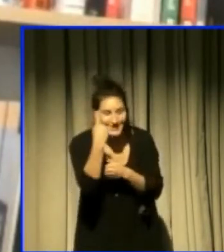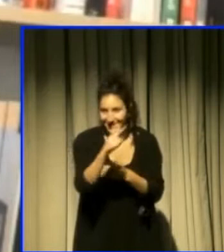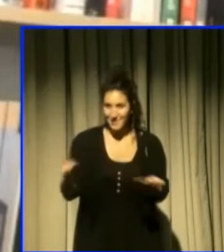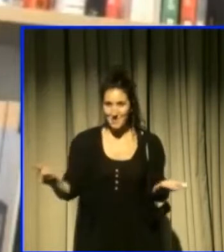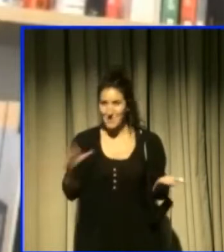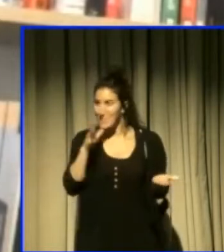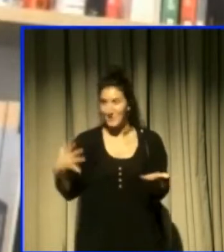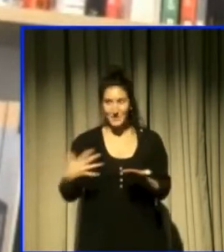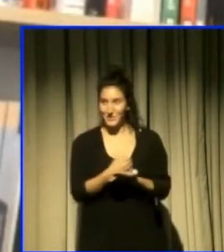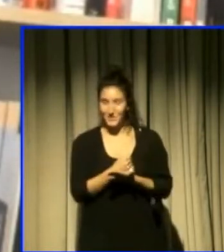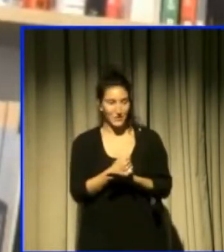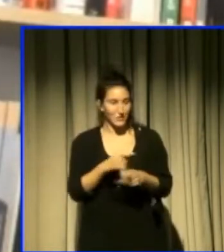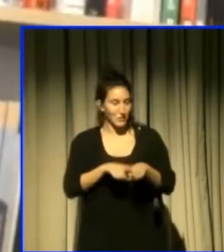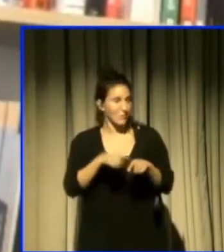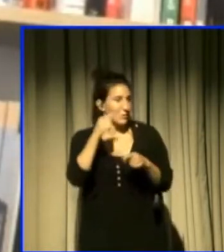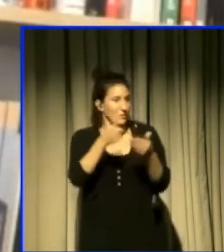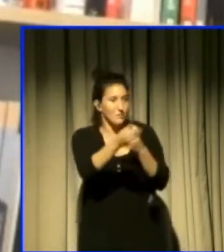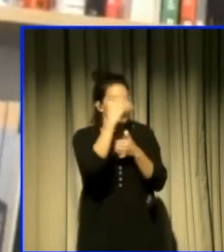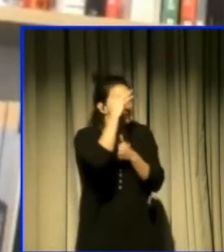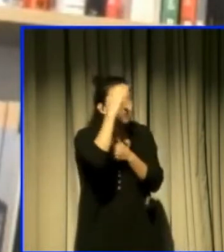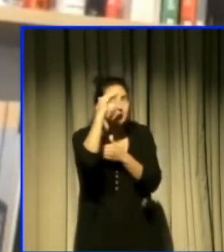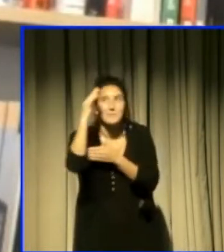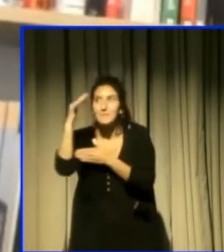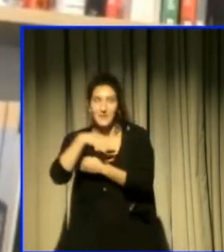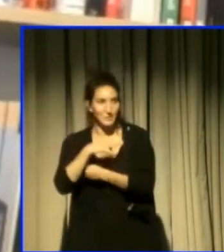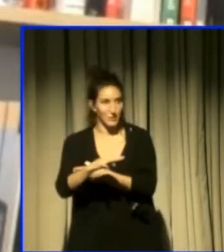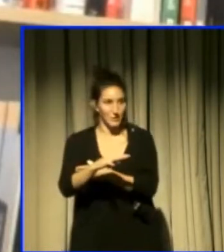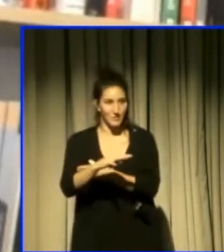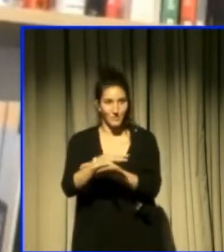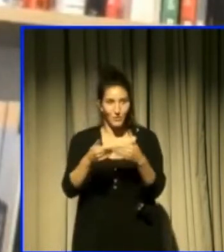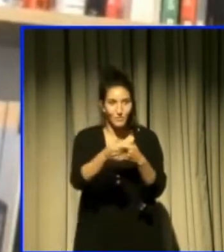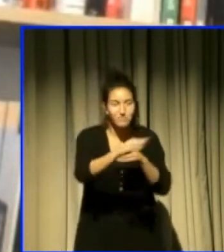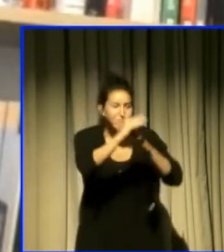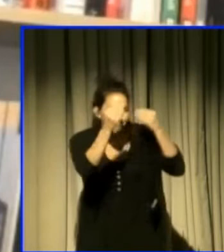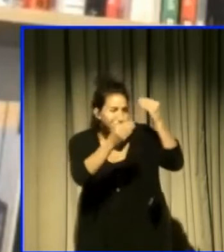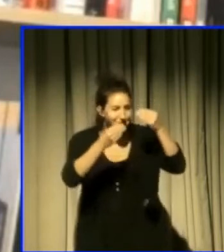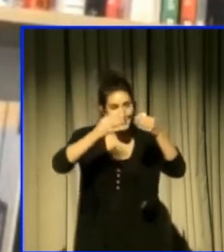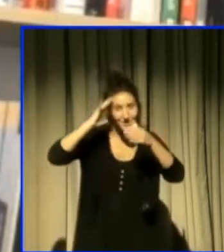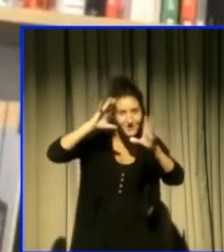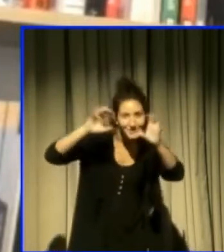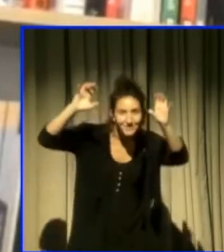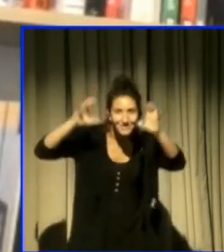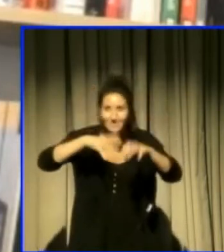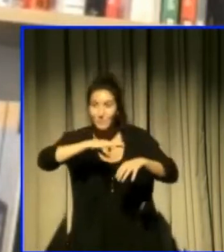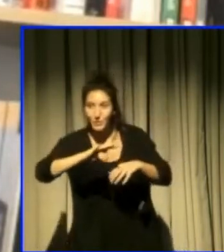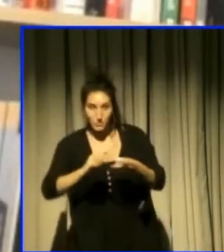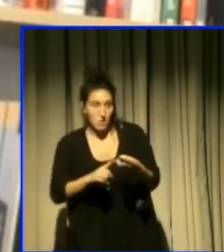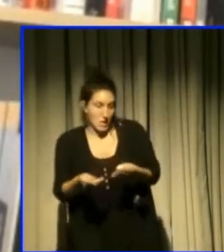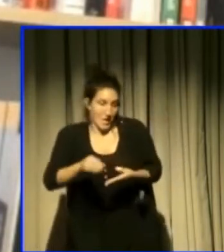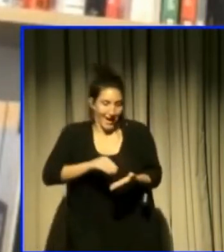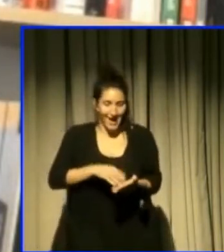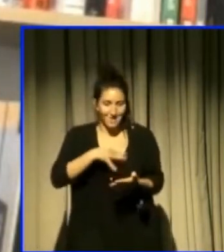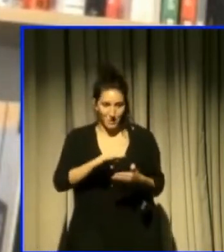of imagining the future, thinking about the future, dreaming about the future, and maybe getting scared and having nightmares about the